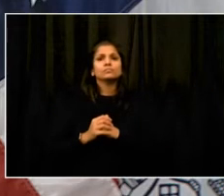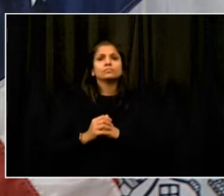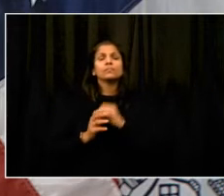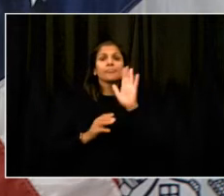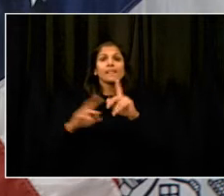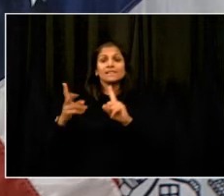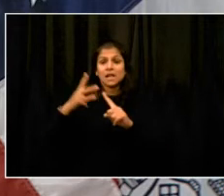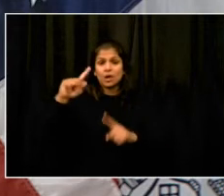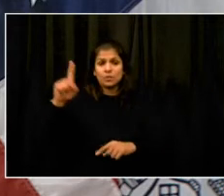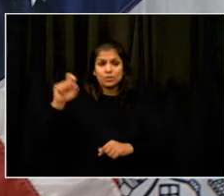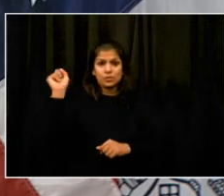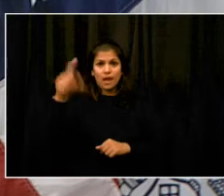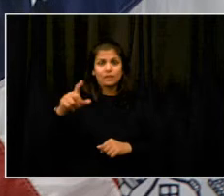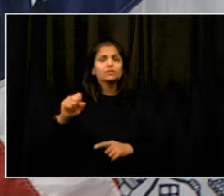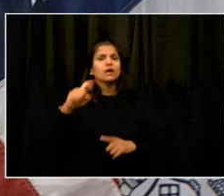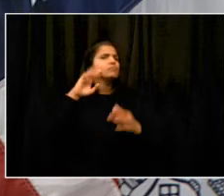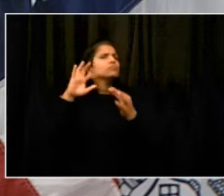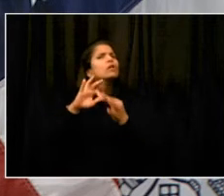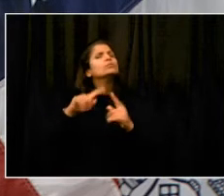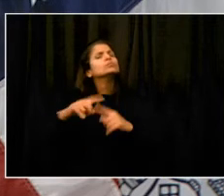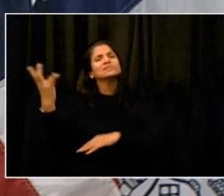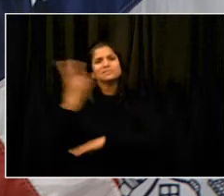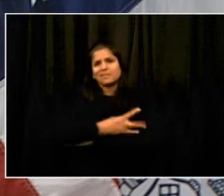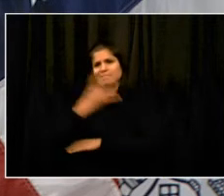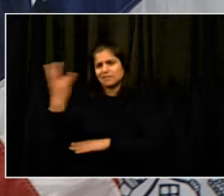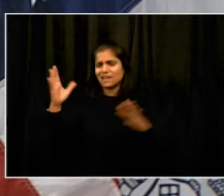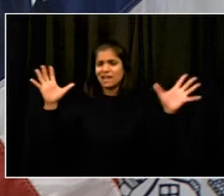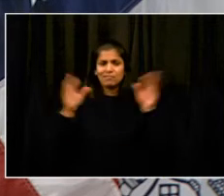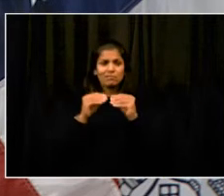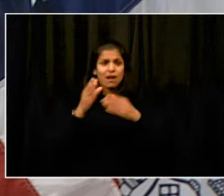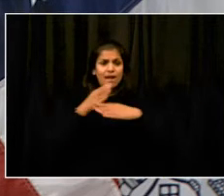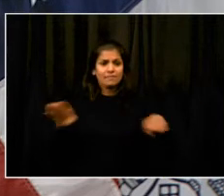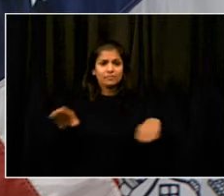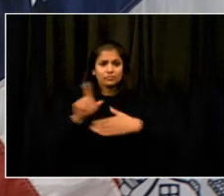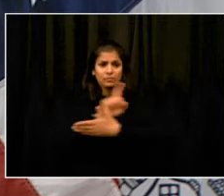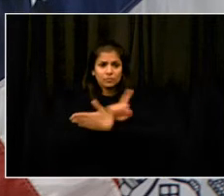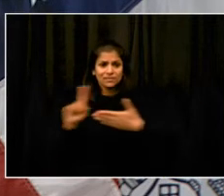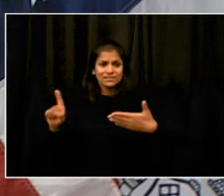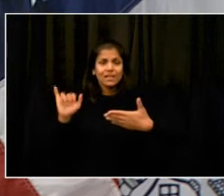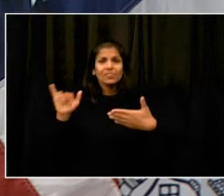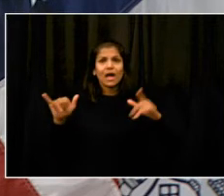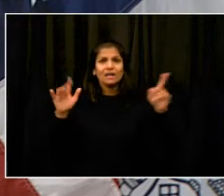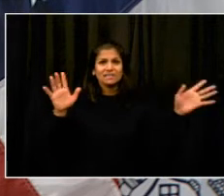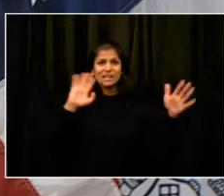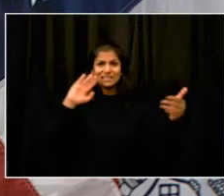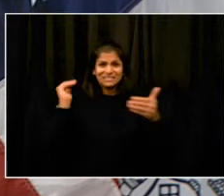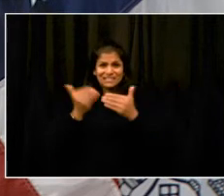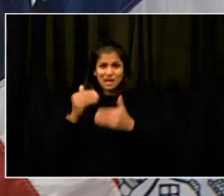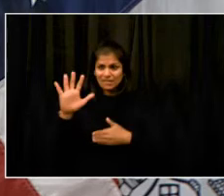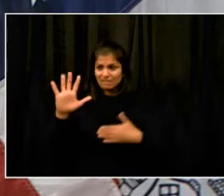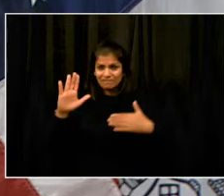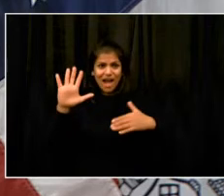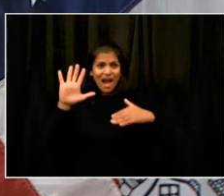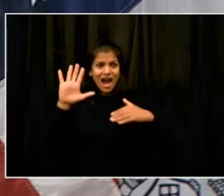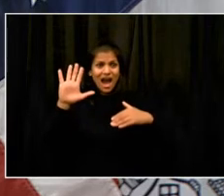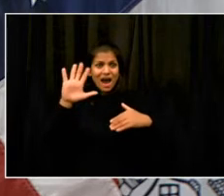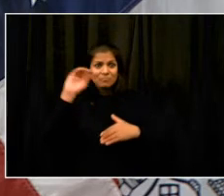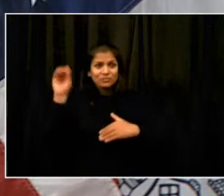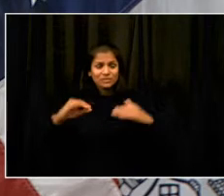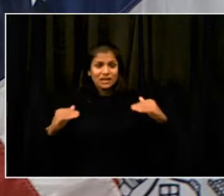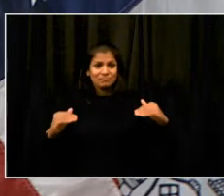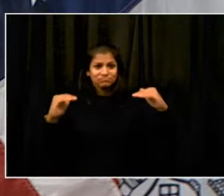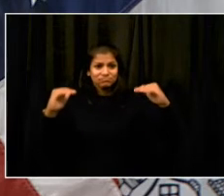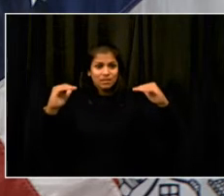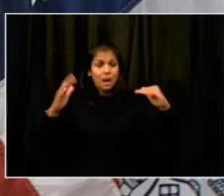7-day rolling average, which is now approaching 5%. I know that originally when the city had that 3% trigger to close